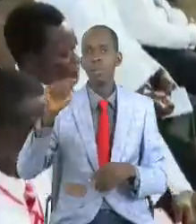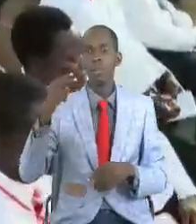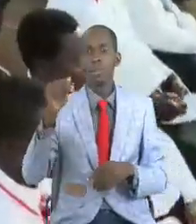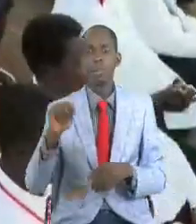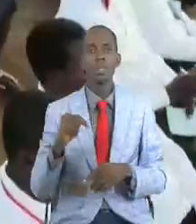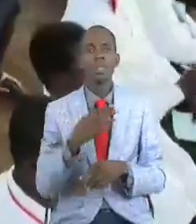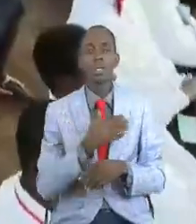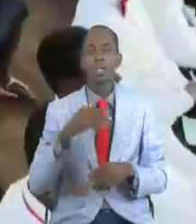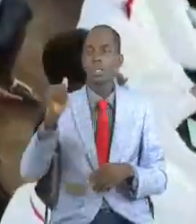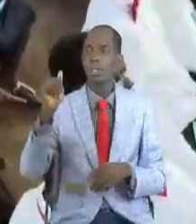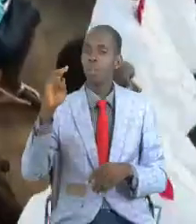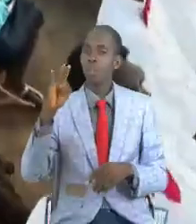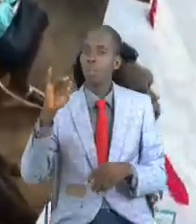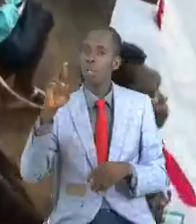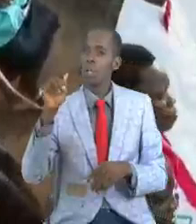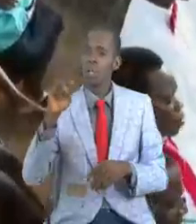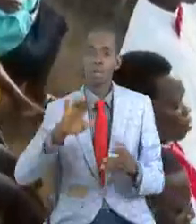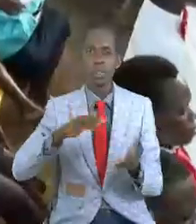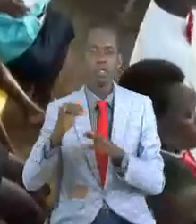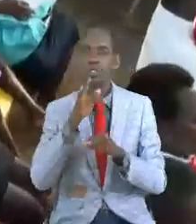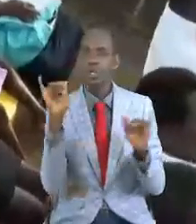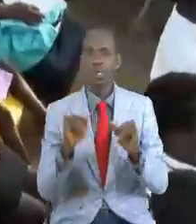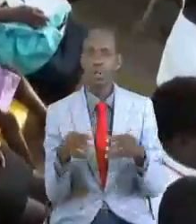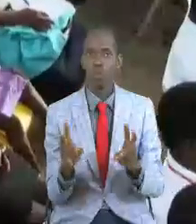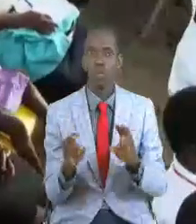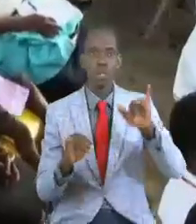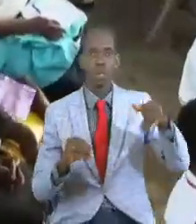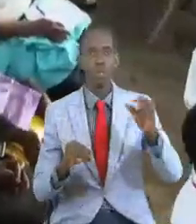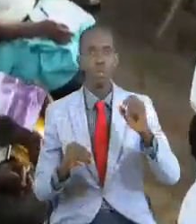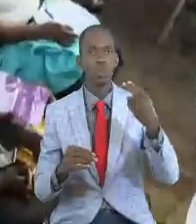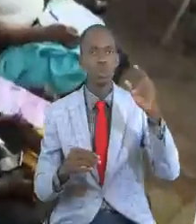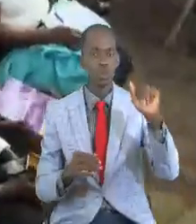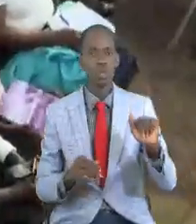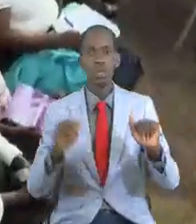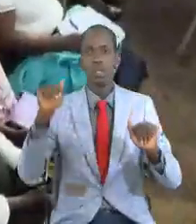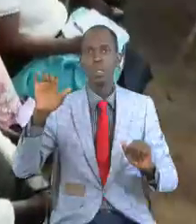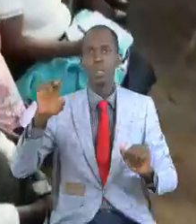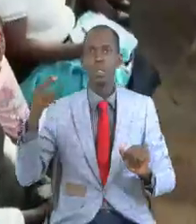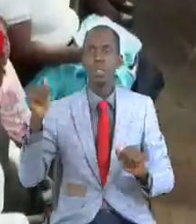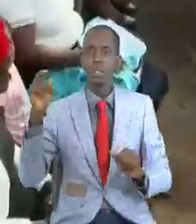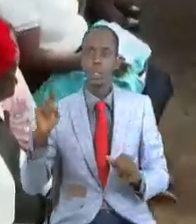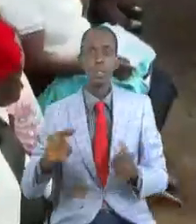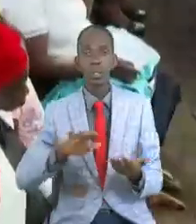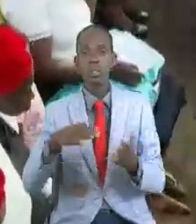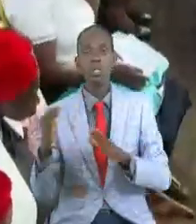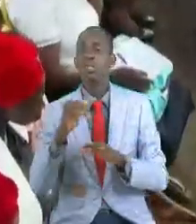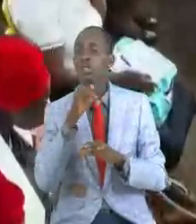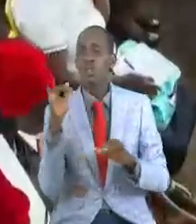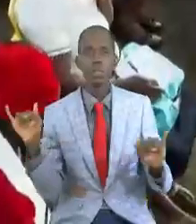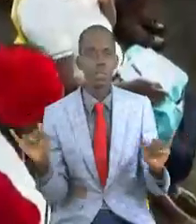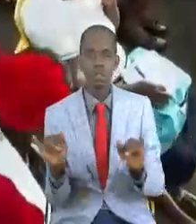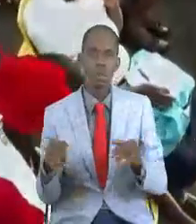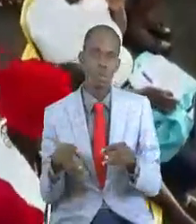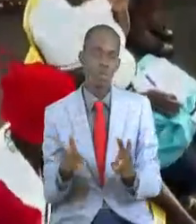the same way. Joshua died, Achan died. They didn't die in the same